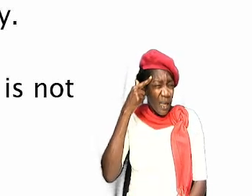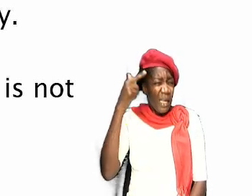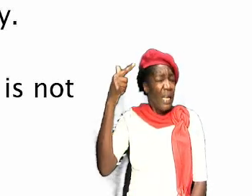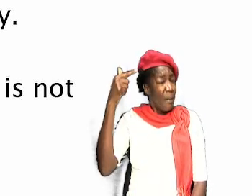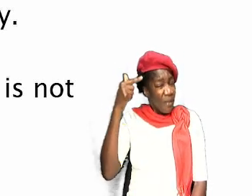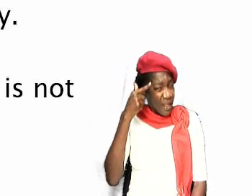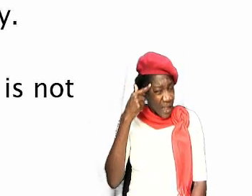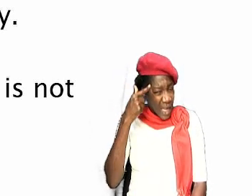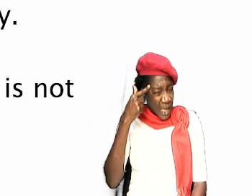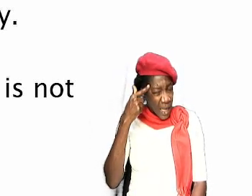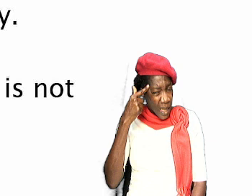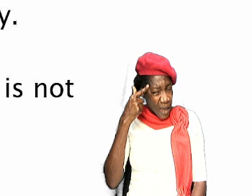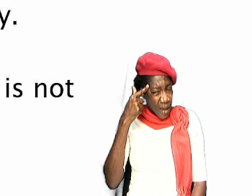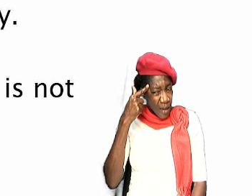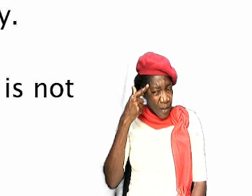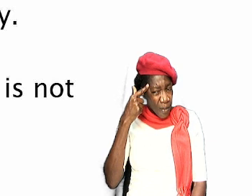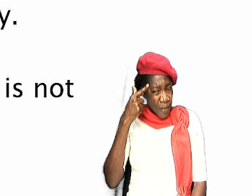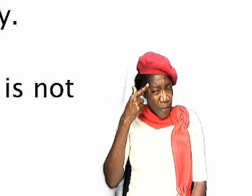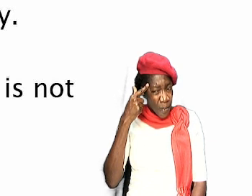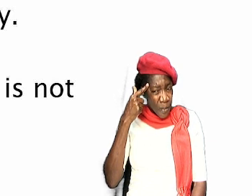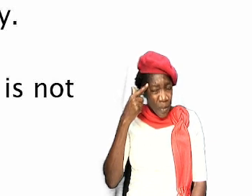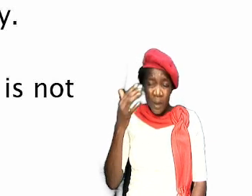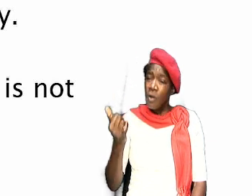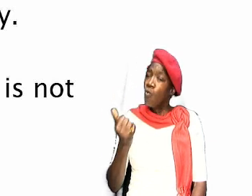the commandment of the Lord.